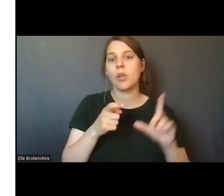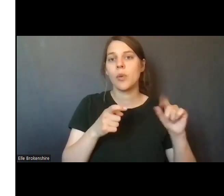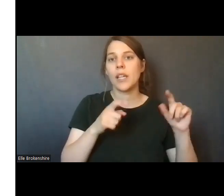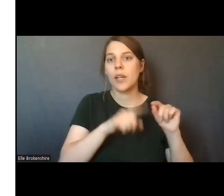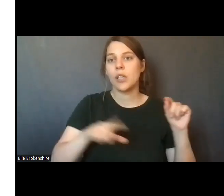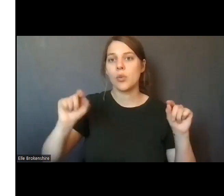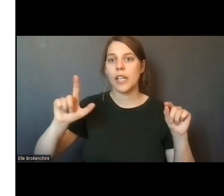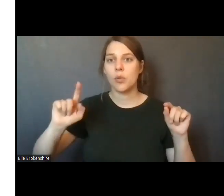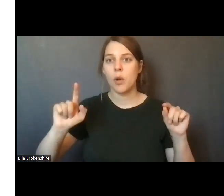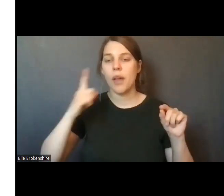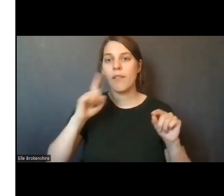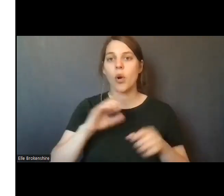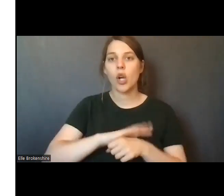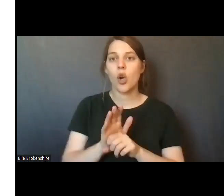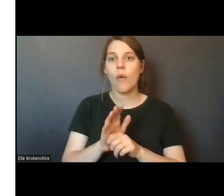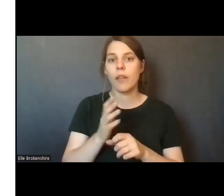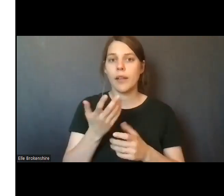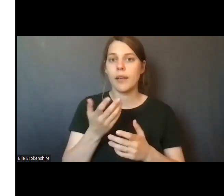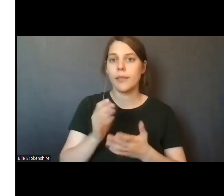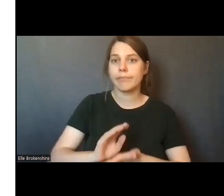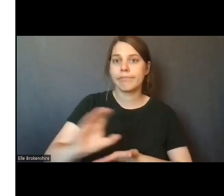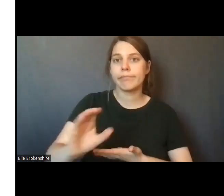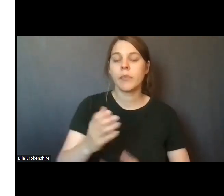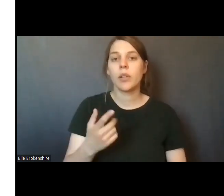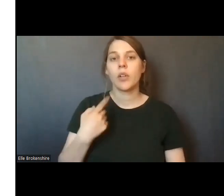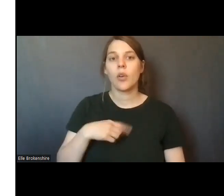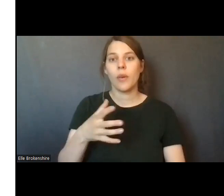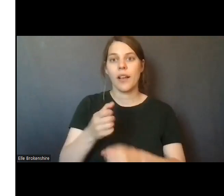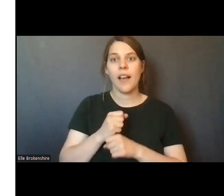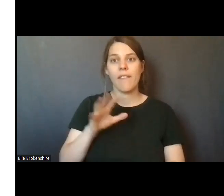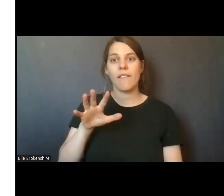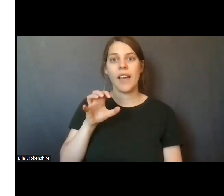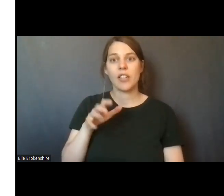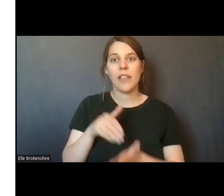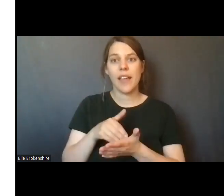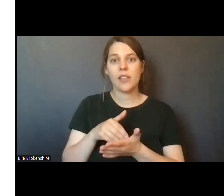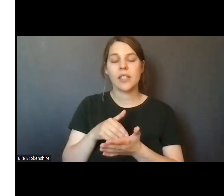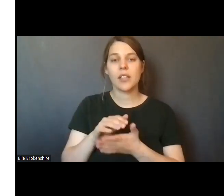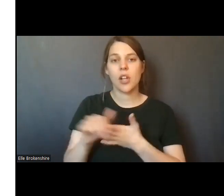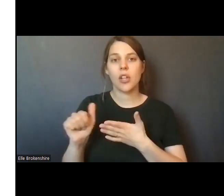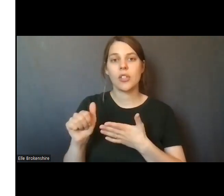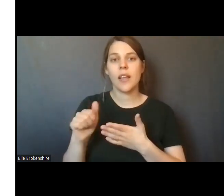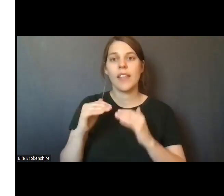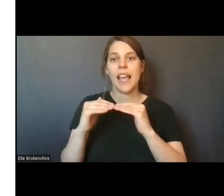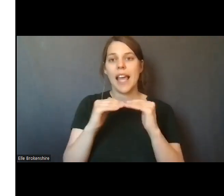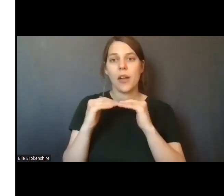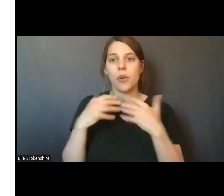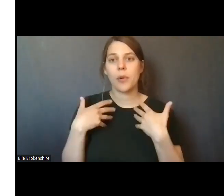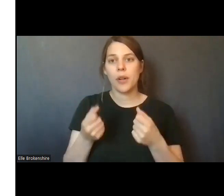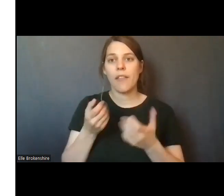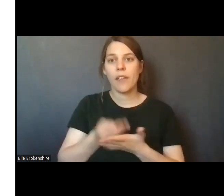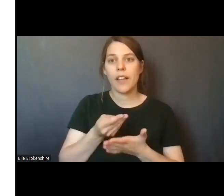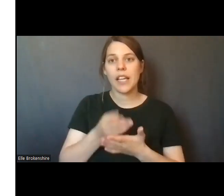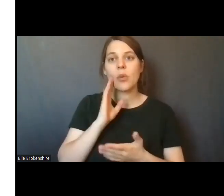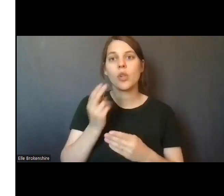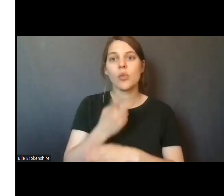appropriation. Invest PGH applied for and has received $500,000 of this equitable recovery program funding and will use it for